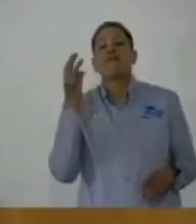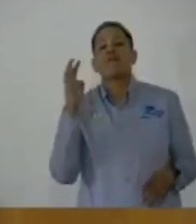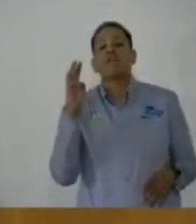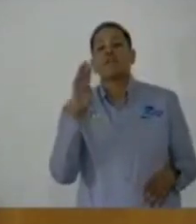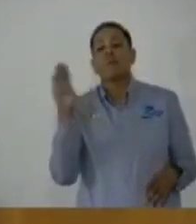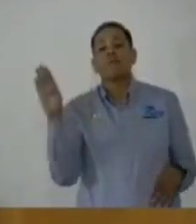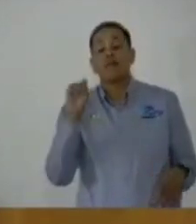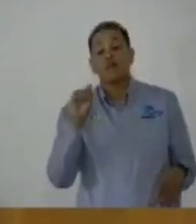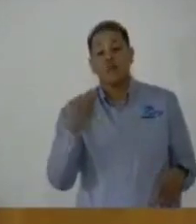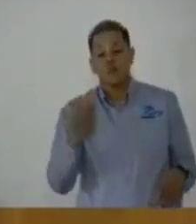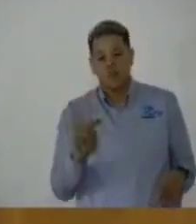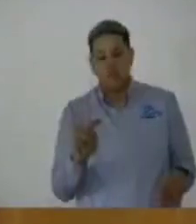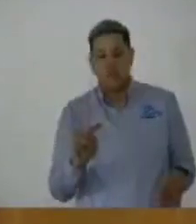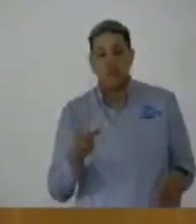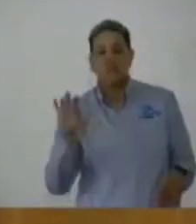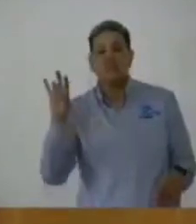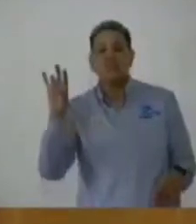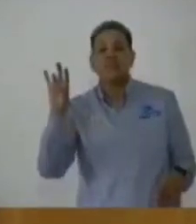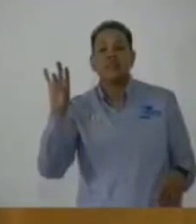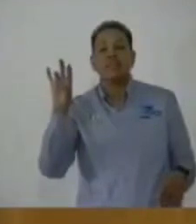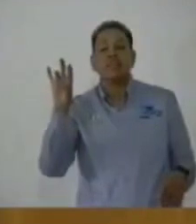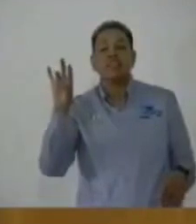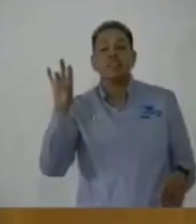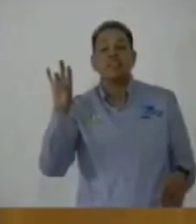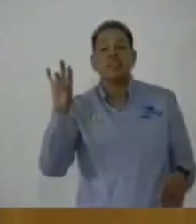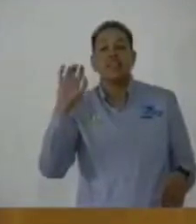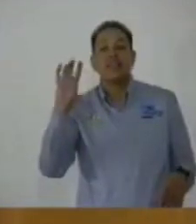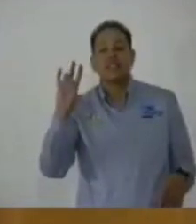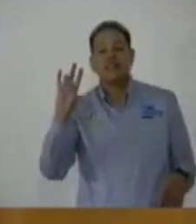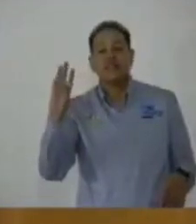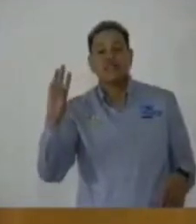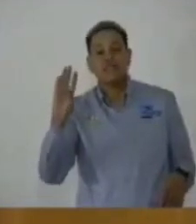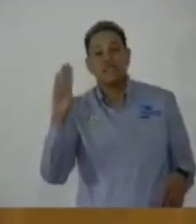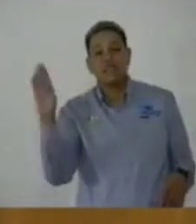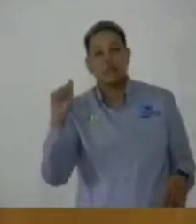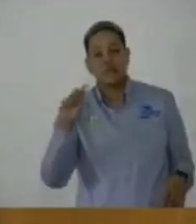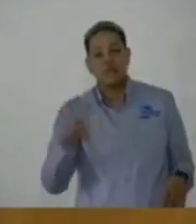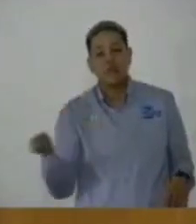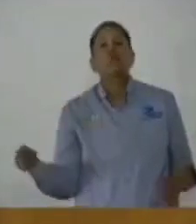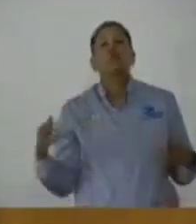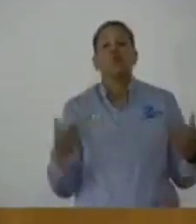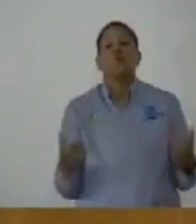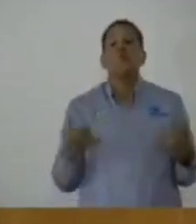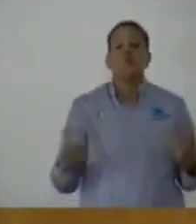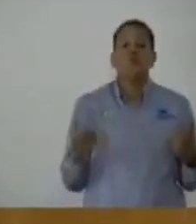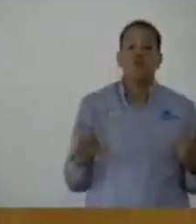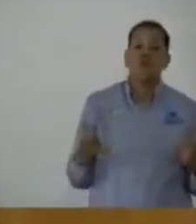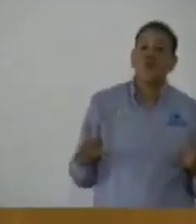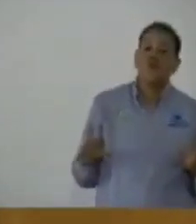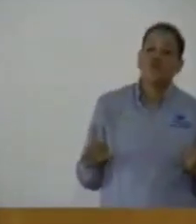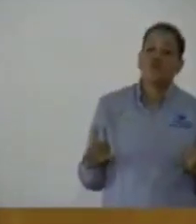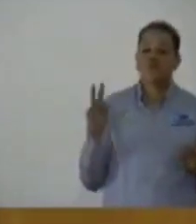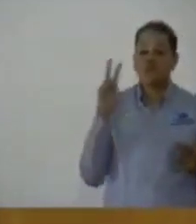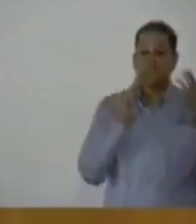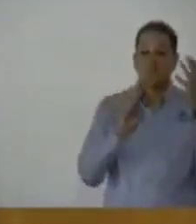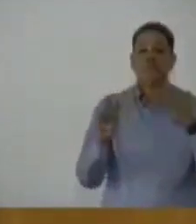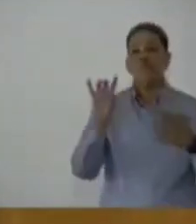billion in 2021, 776 billion in 2022, and now